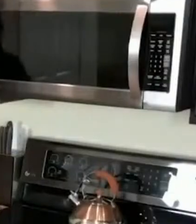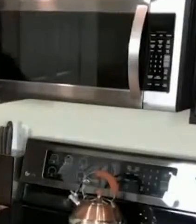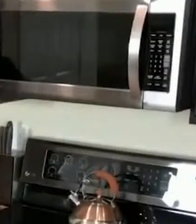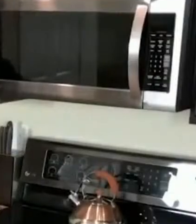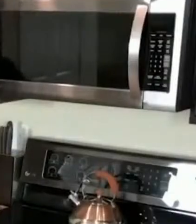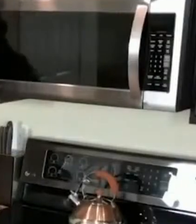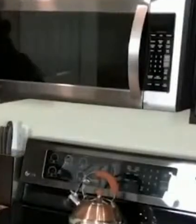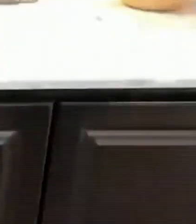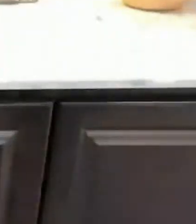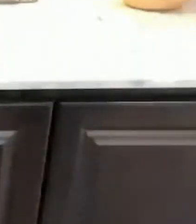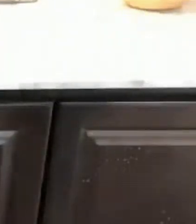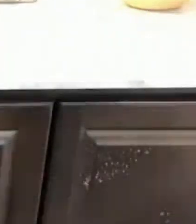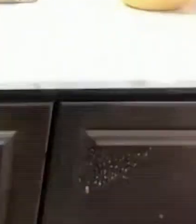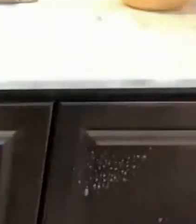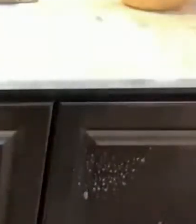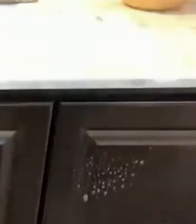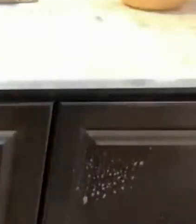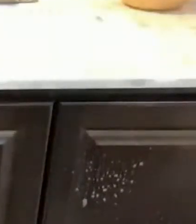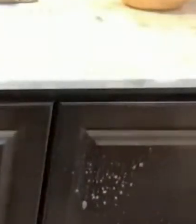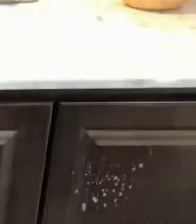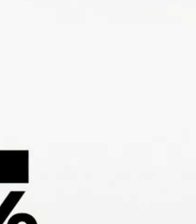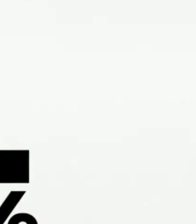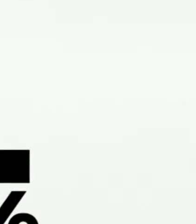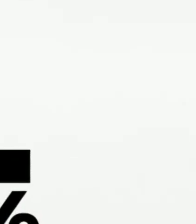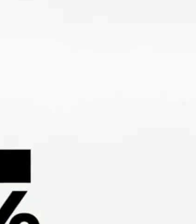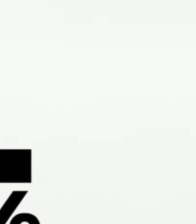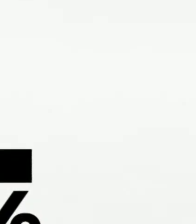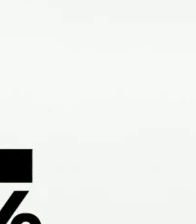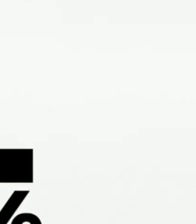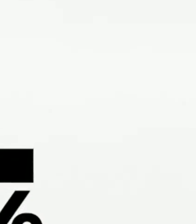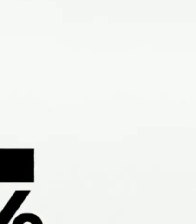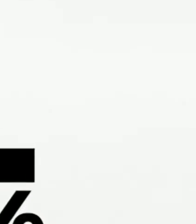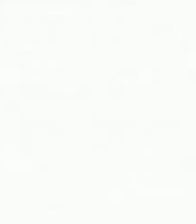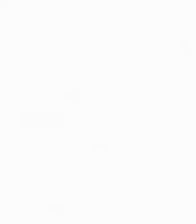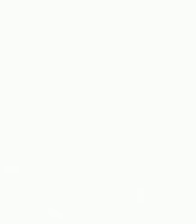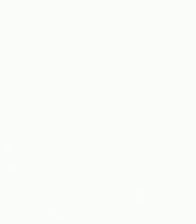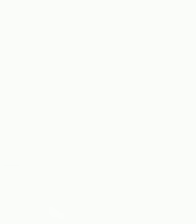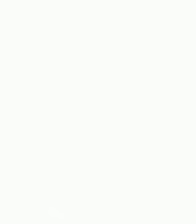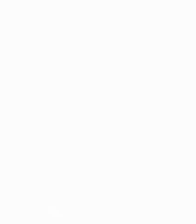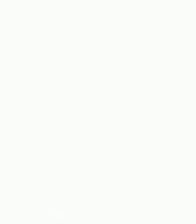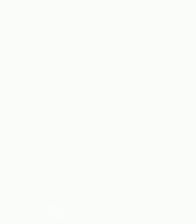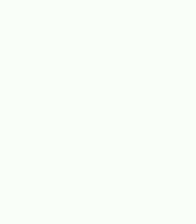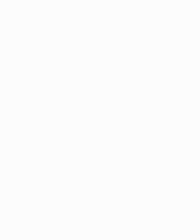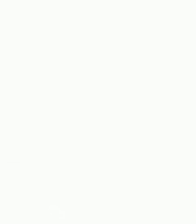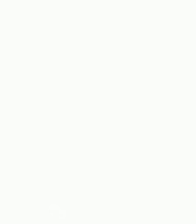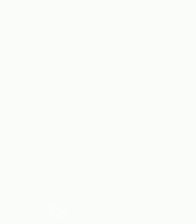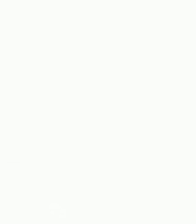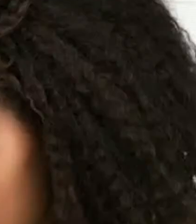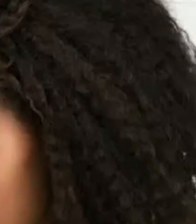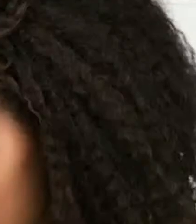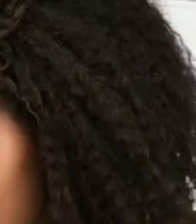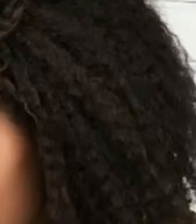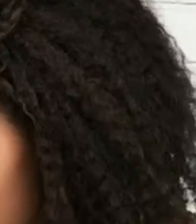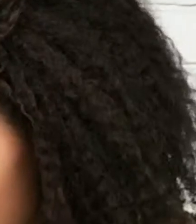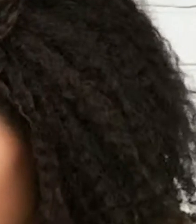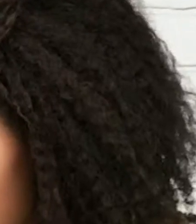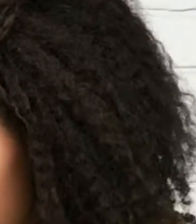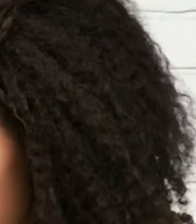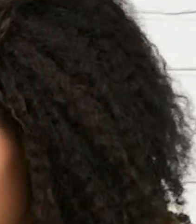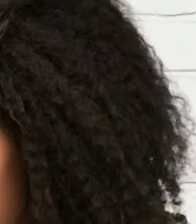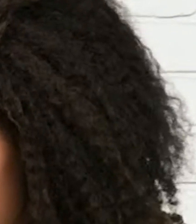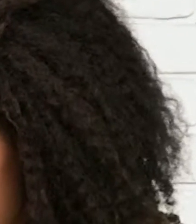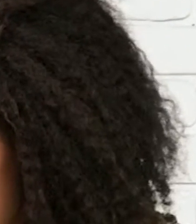regularly touched with mild disinfectants or at least 70% alcohol. Self-isolation will be for persons who have mild symptoms